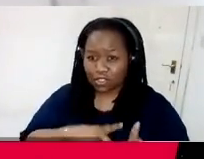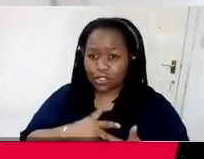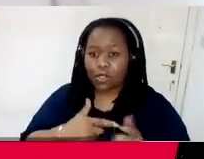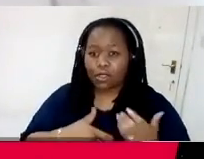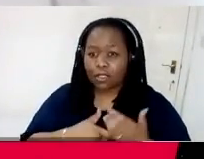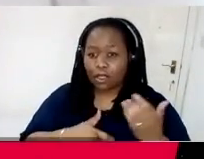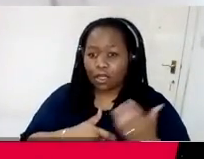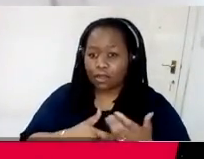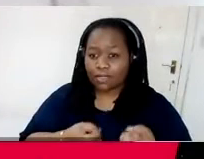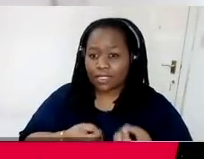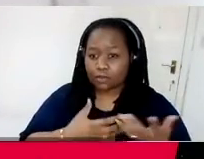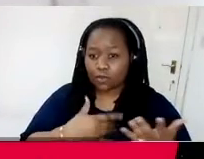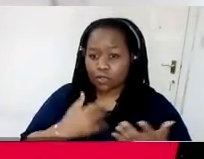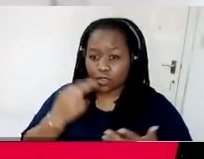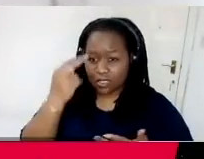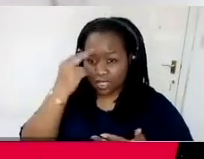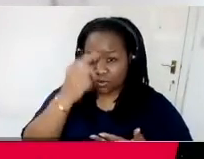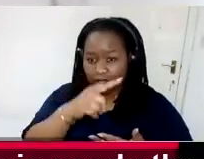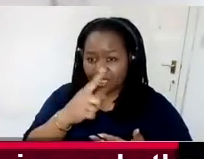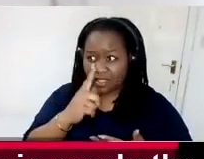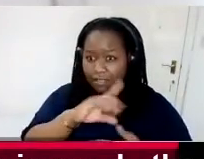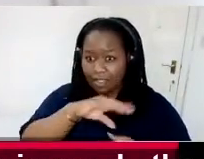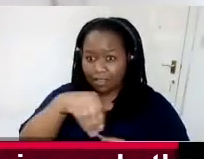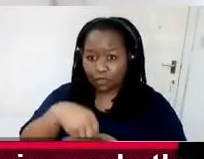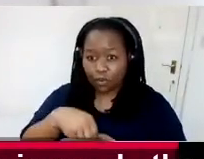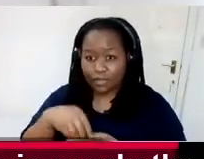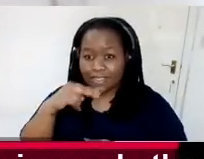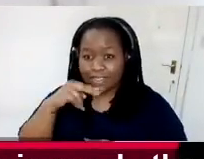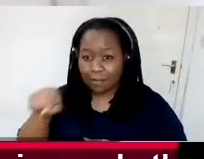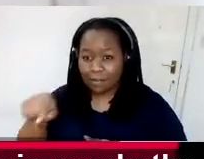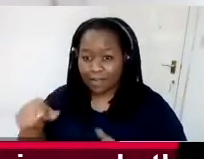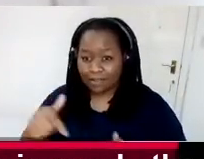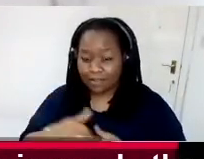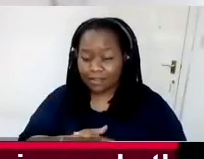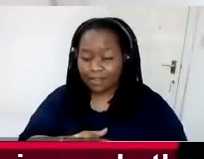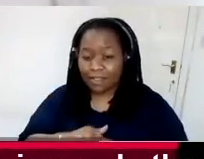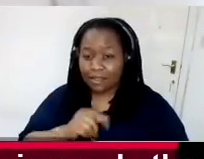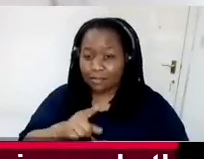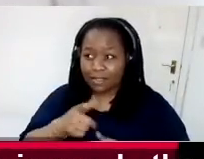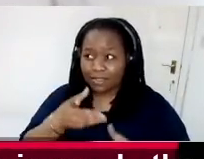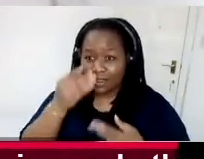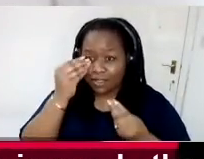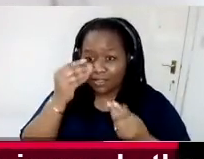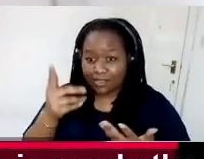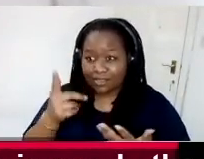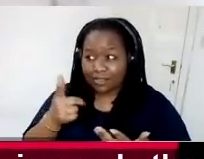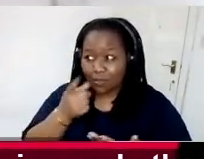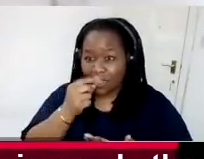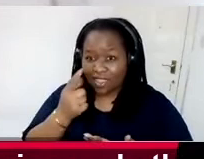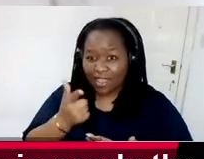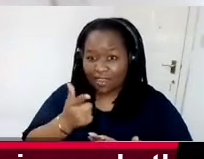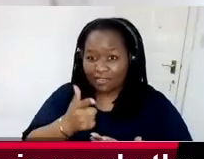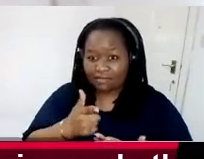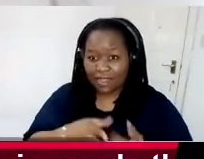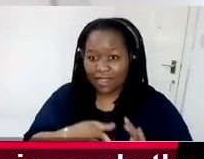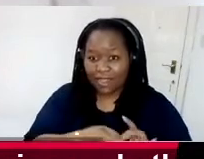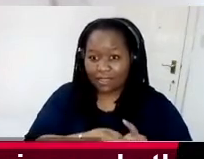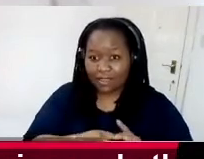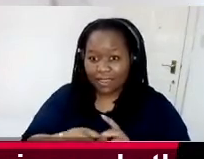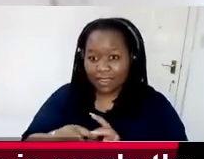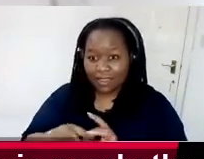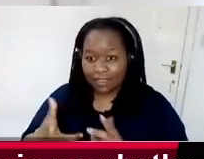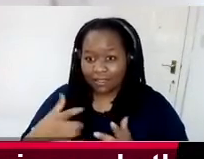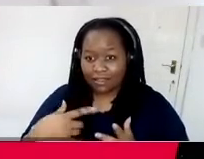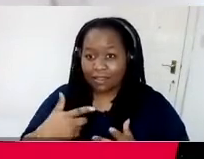Saudi-led coalition and their involvement in the war in Yemen. But I think the lessons are generalizable. The war in Yemen is merely